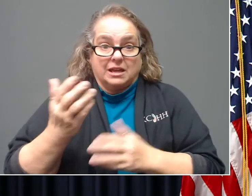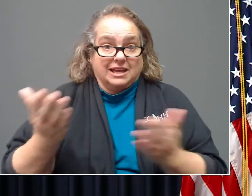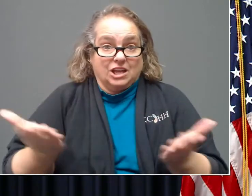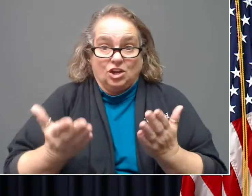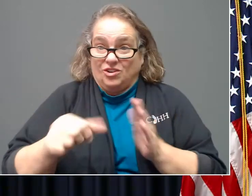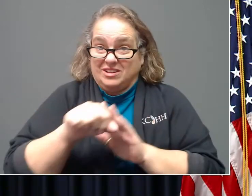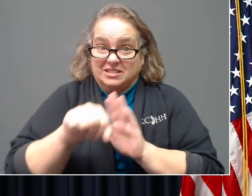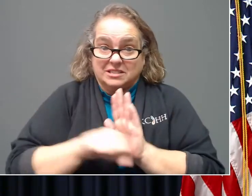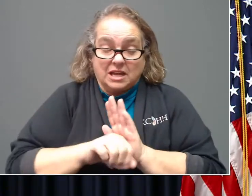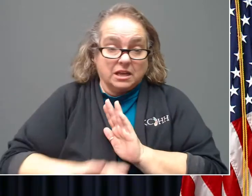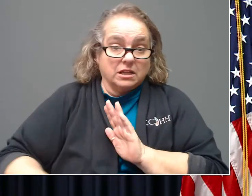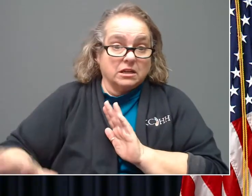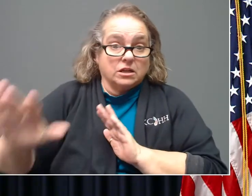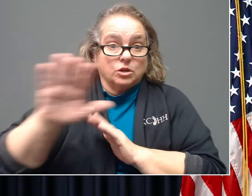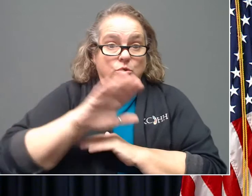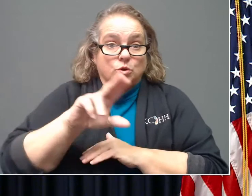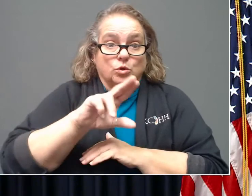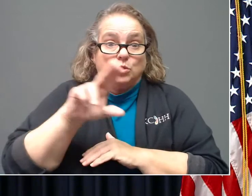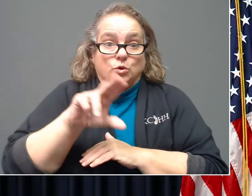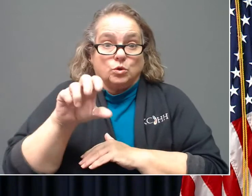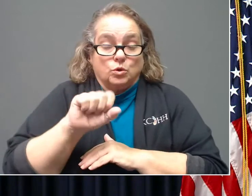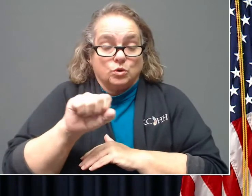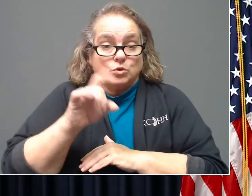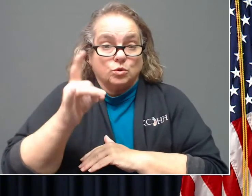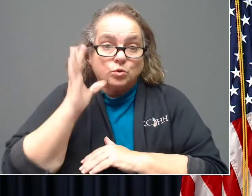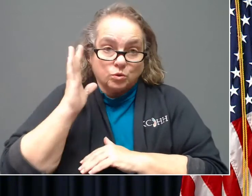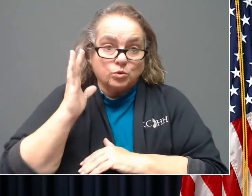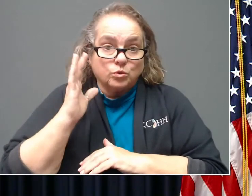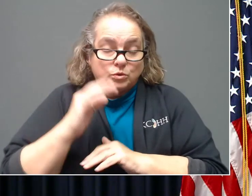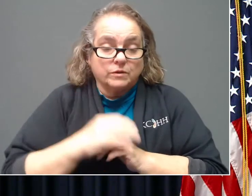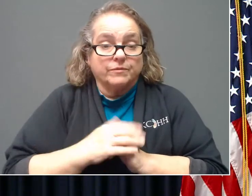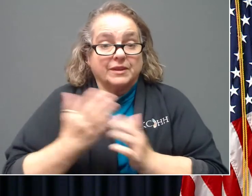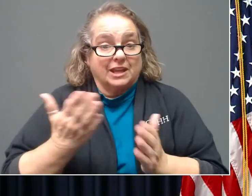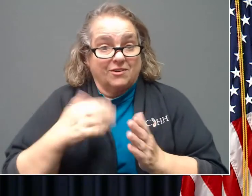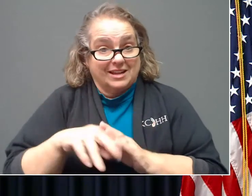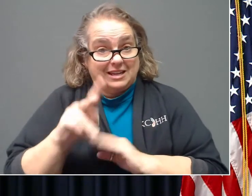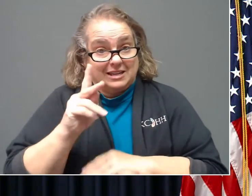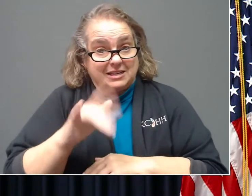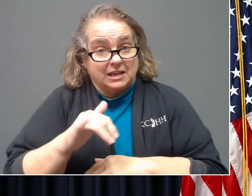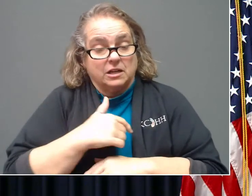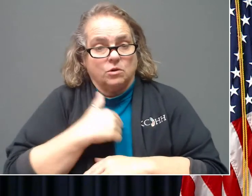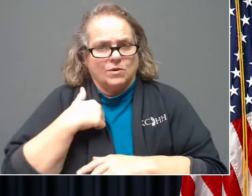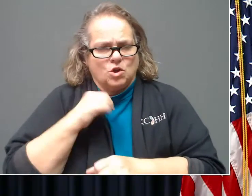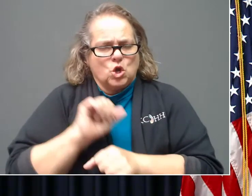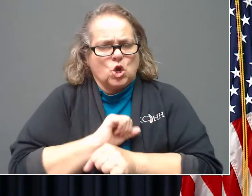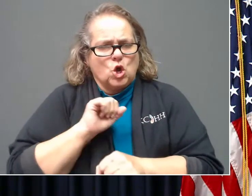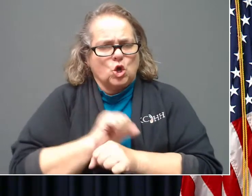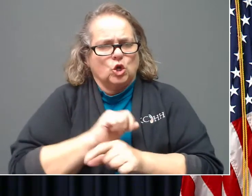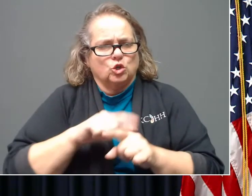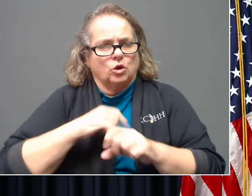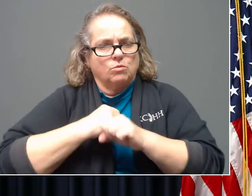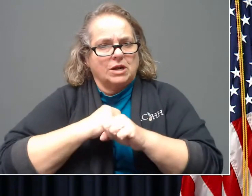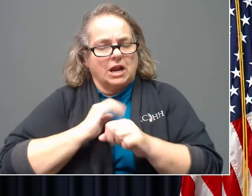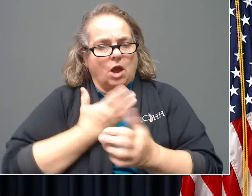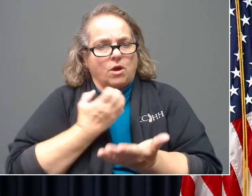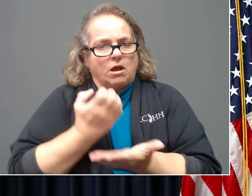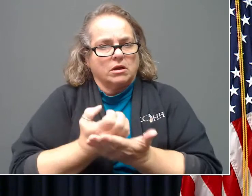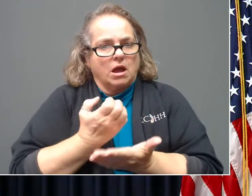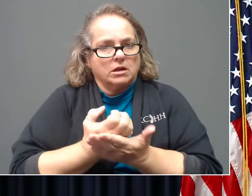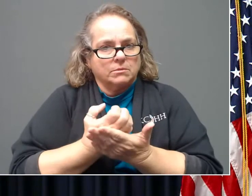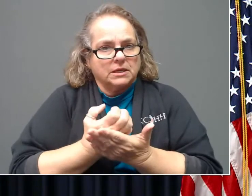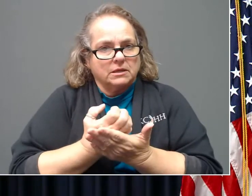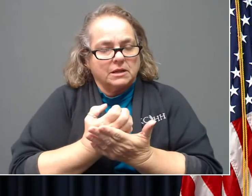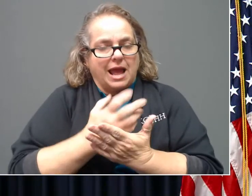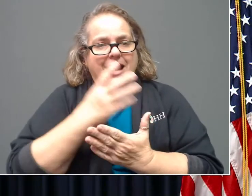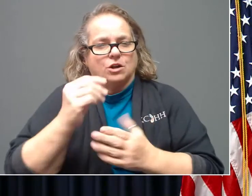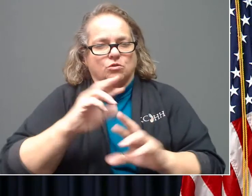spared from its devastating impacts. Here in Kentucky, we have worked to protect our economy and to prime it for success as we